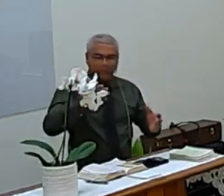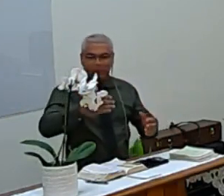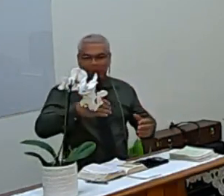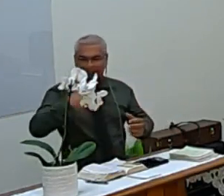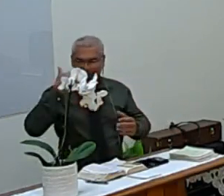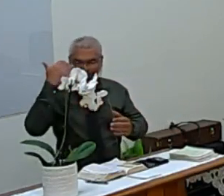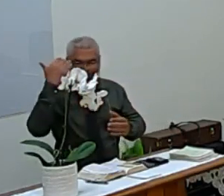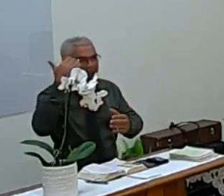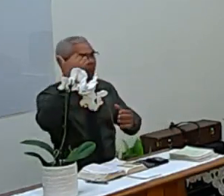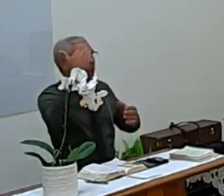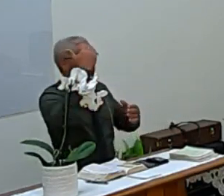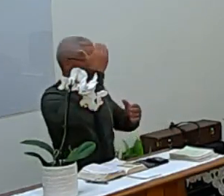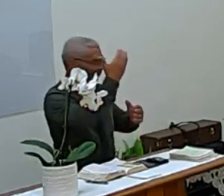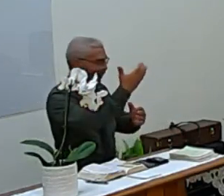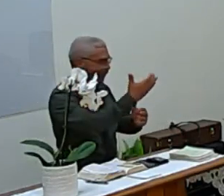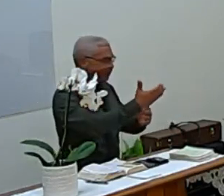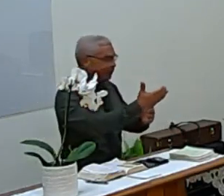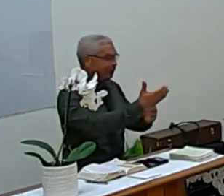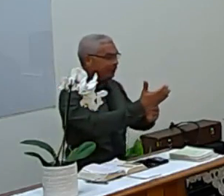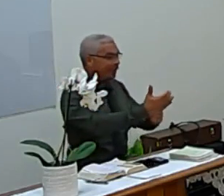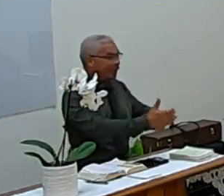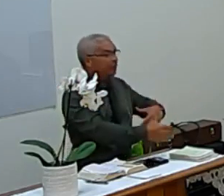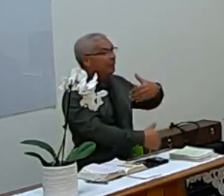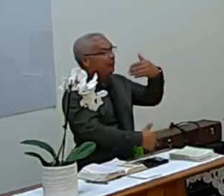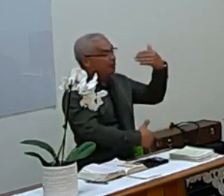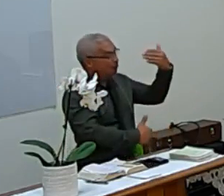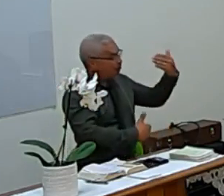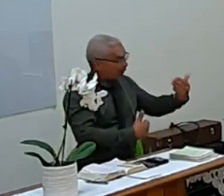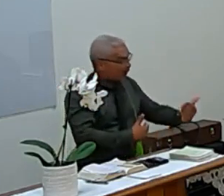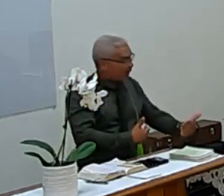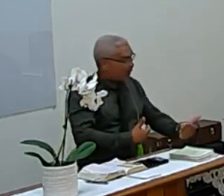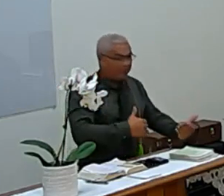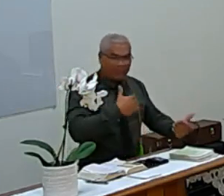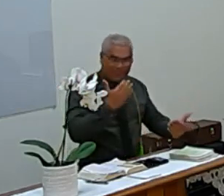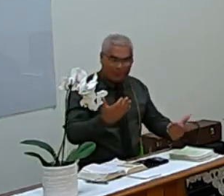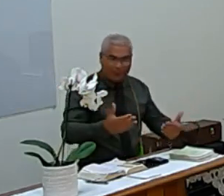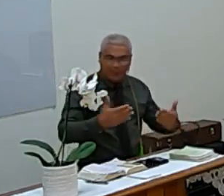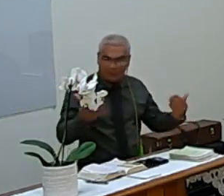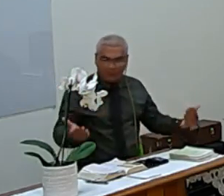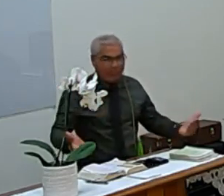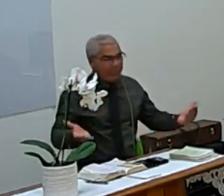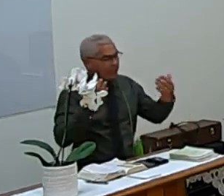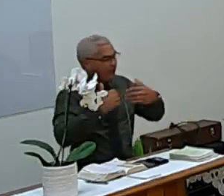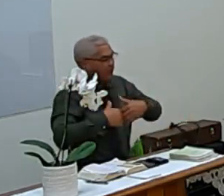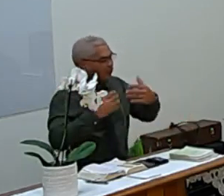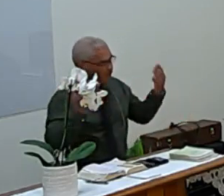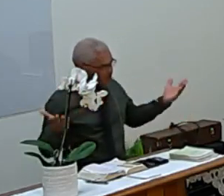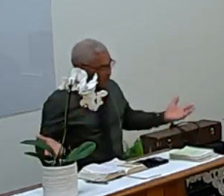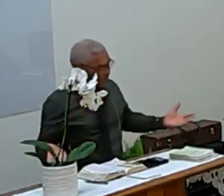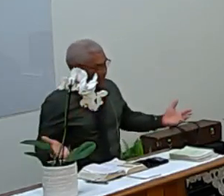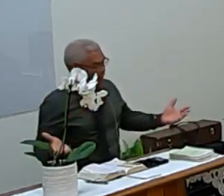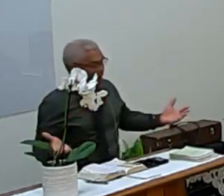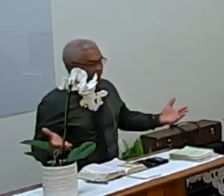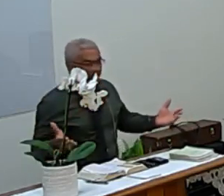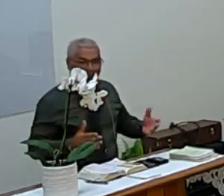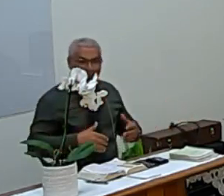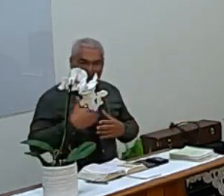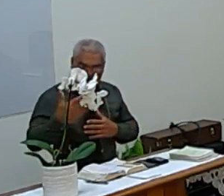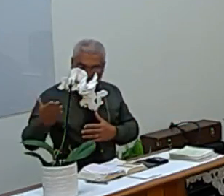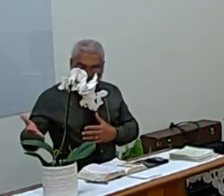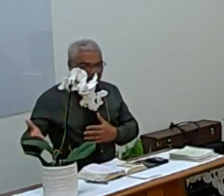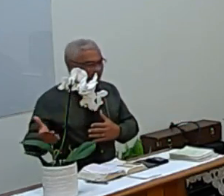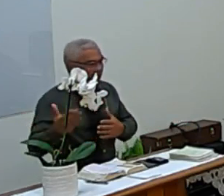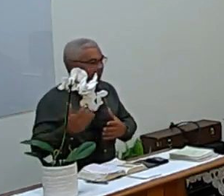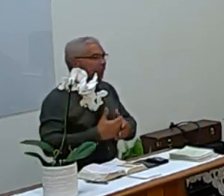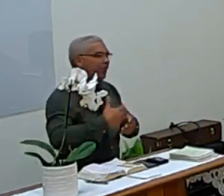in Revelation, those the one who they came from and they washed their garments and whitened it. What is